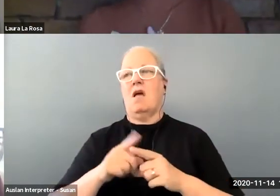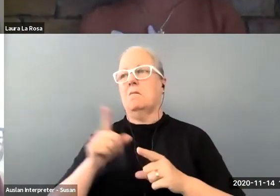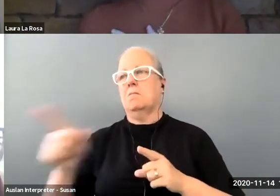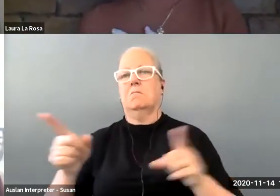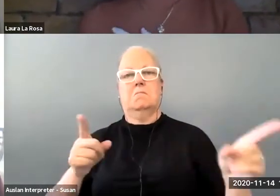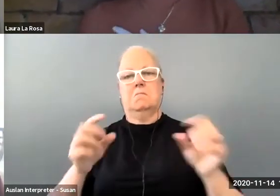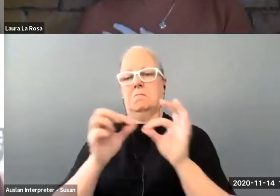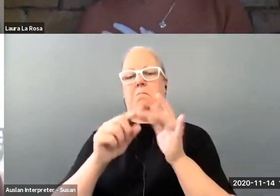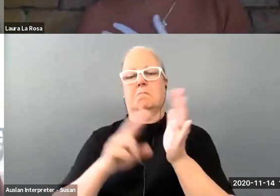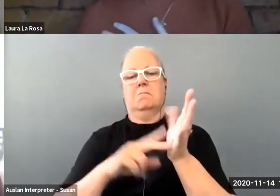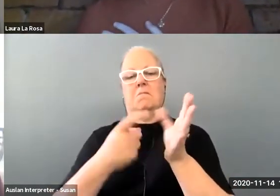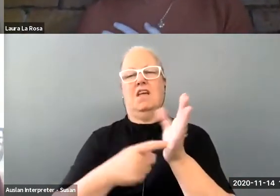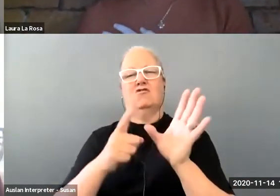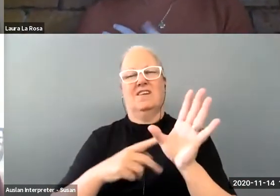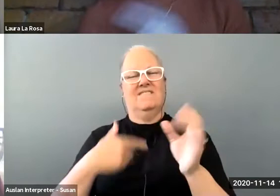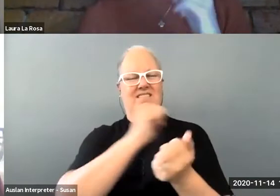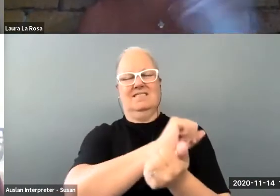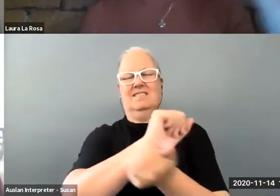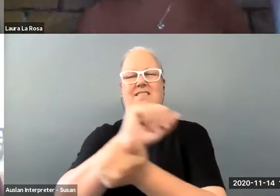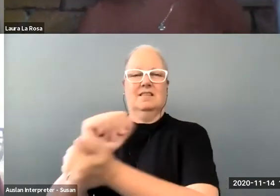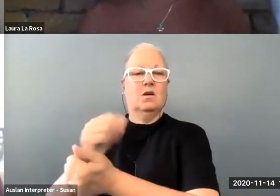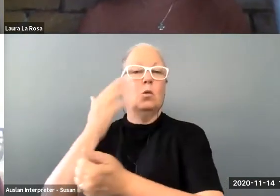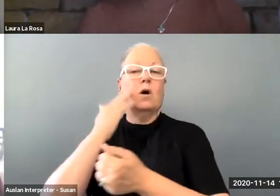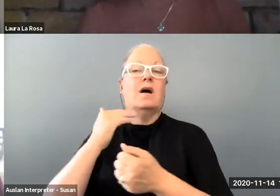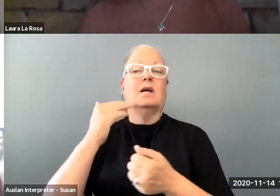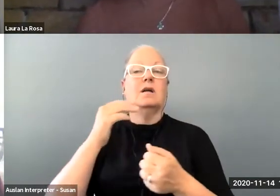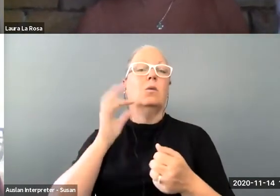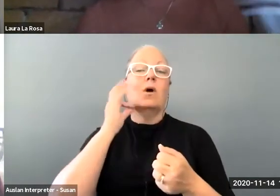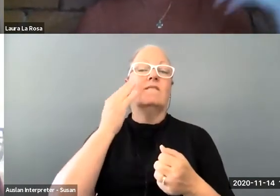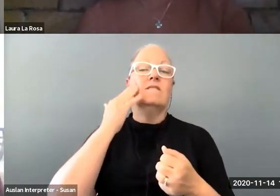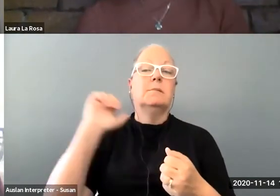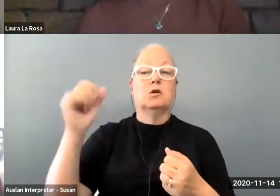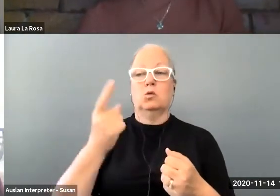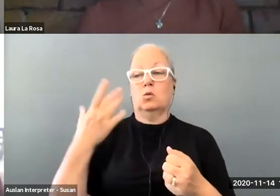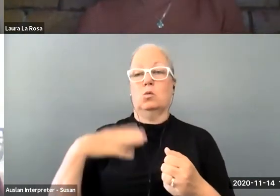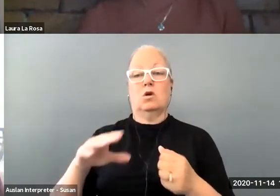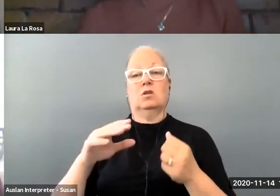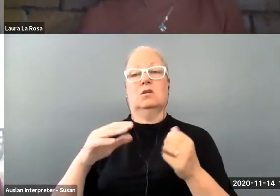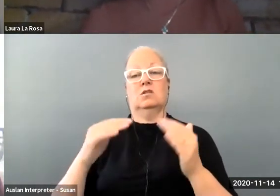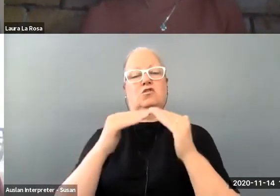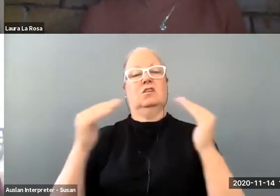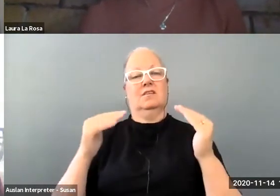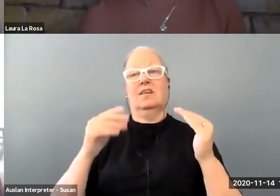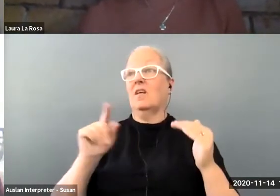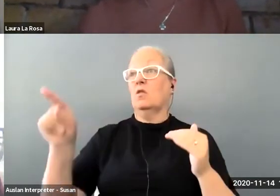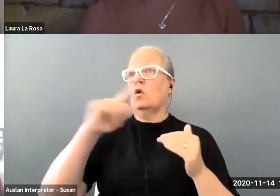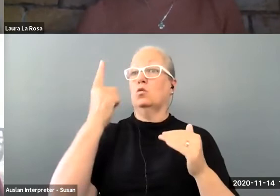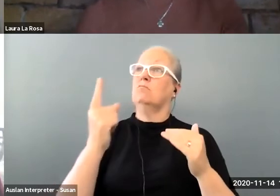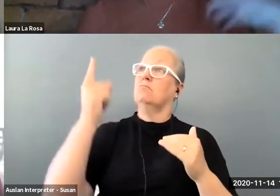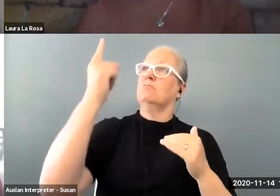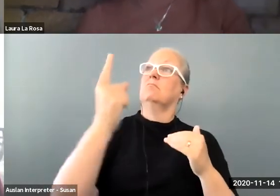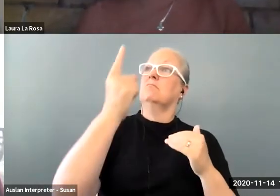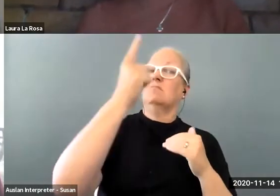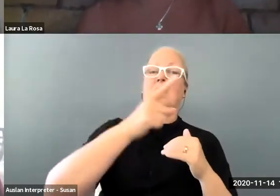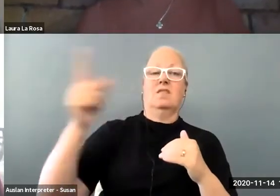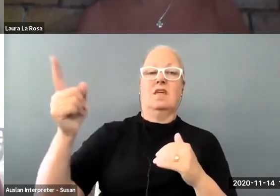And a lot of the white feminists that are fighting for gender equality are these patriarchal figures that they just